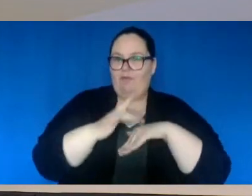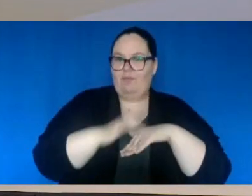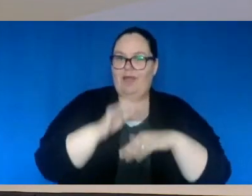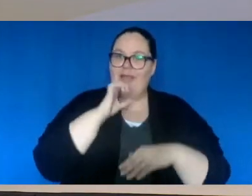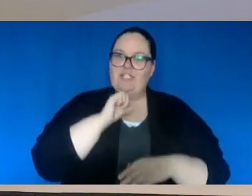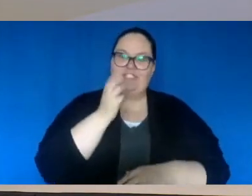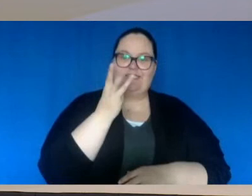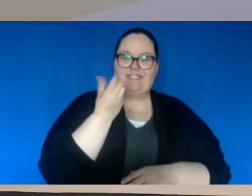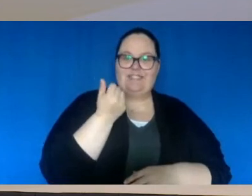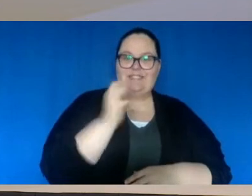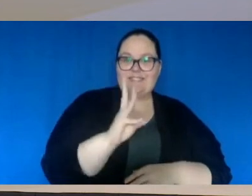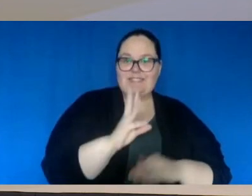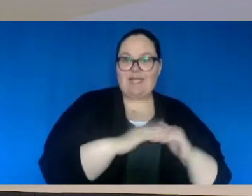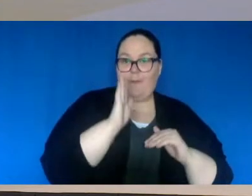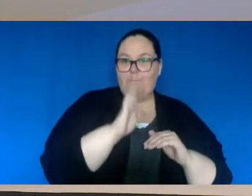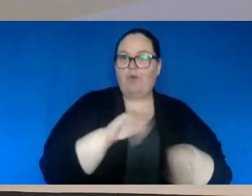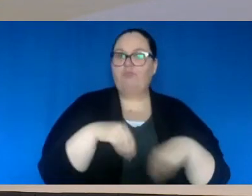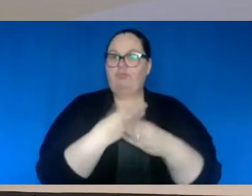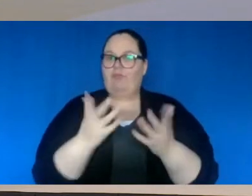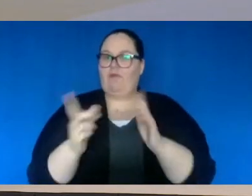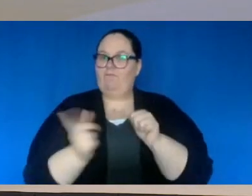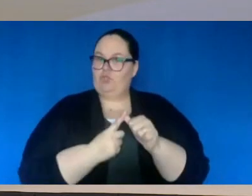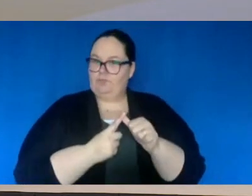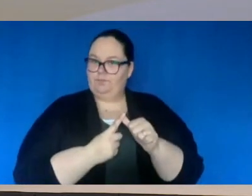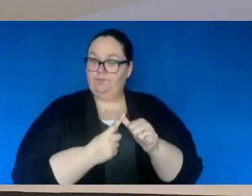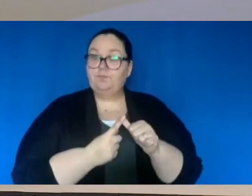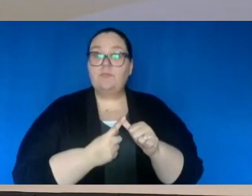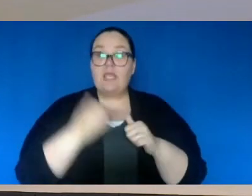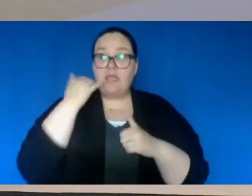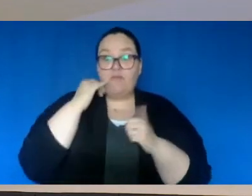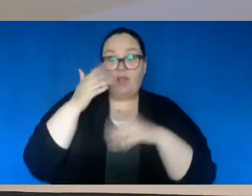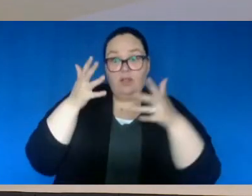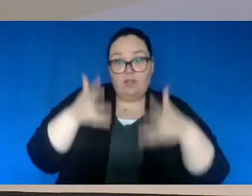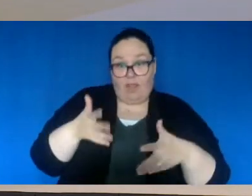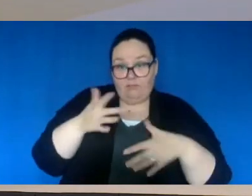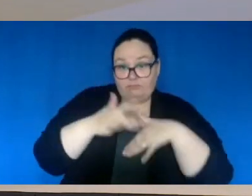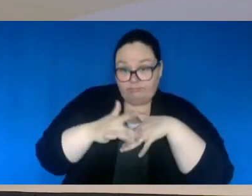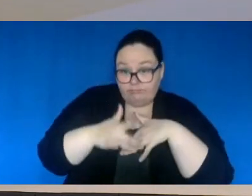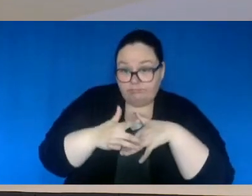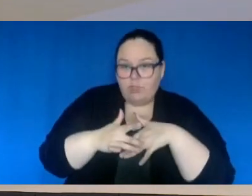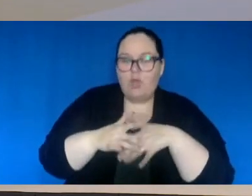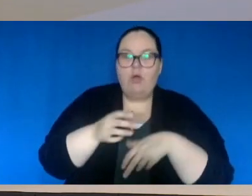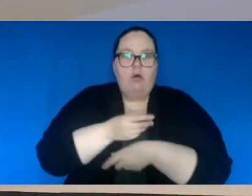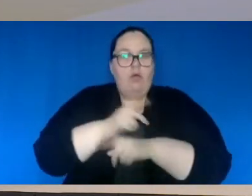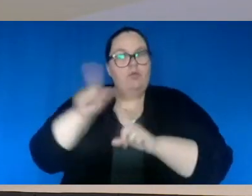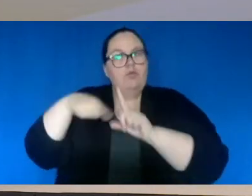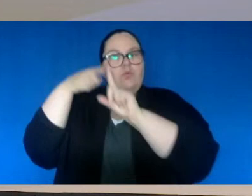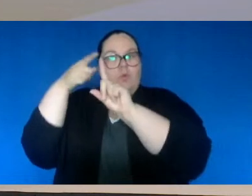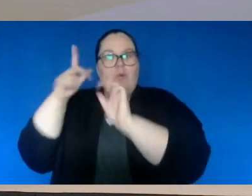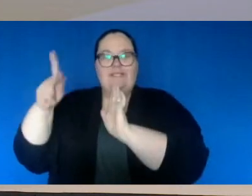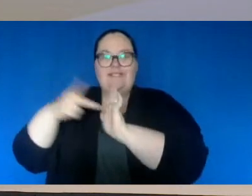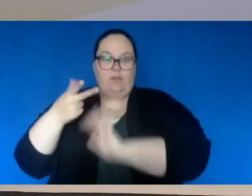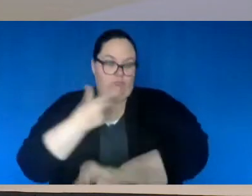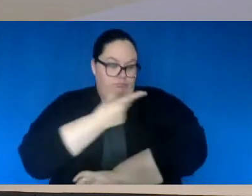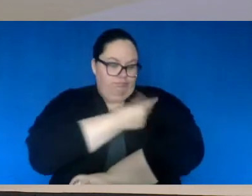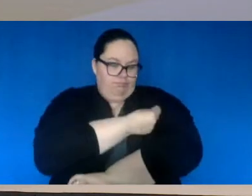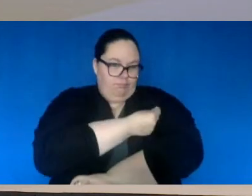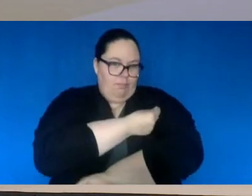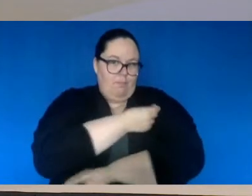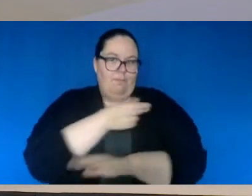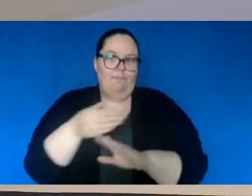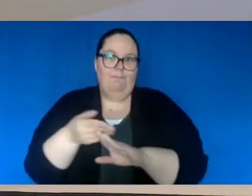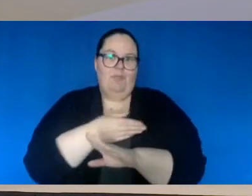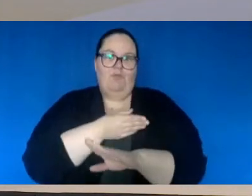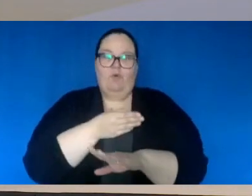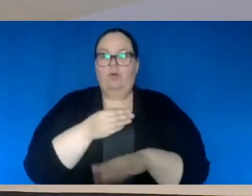been offered their first dose. Given the supply forecast, we hope to be able to offer everyone a second dose no later than 12